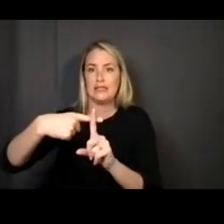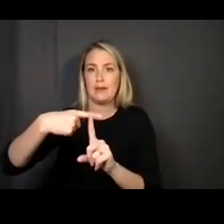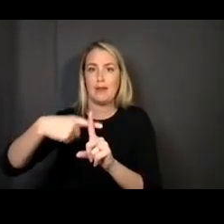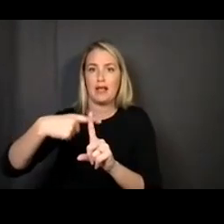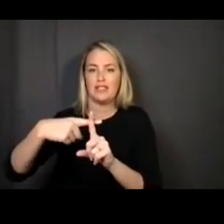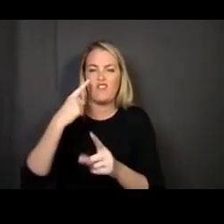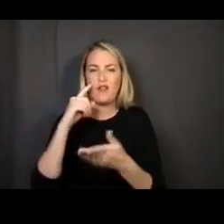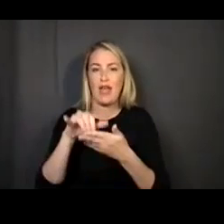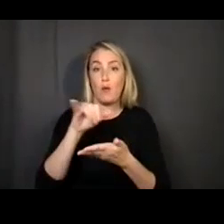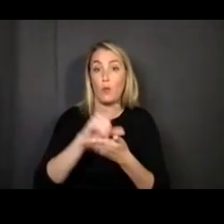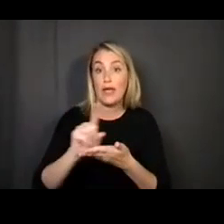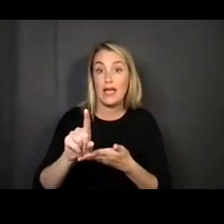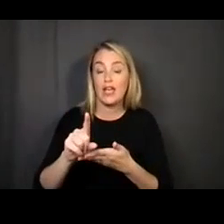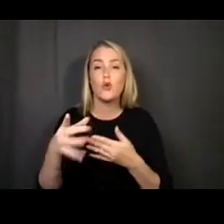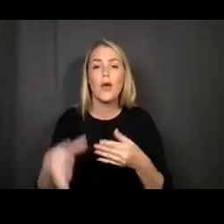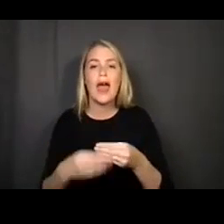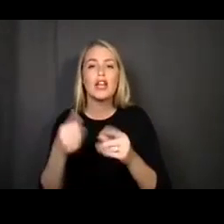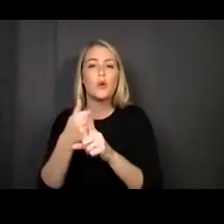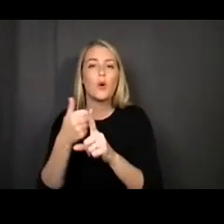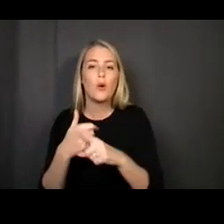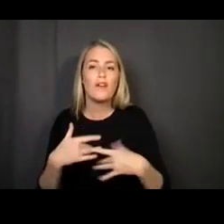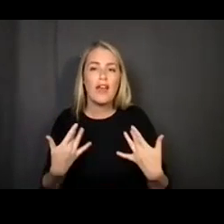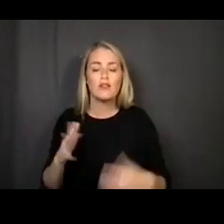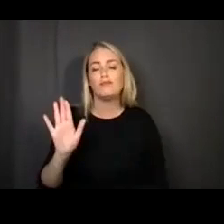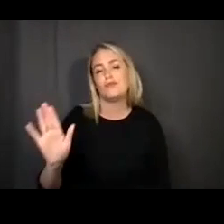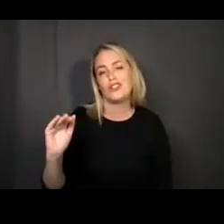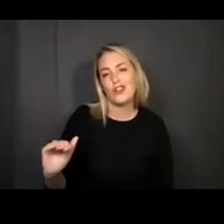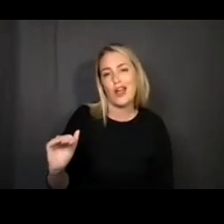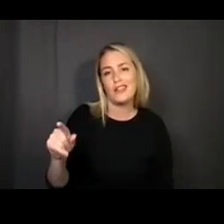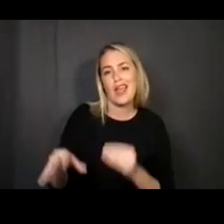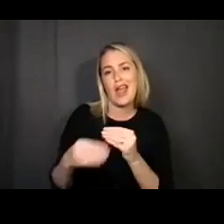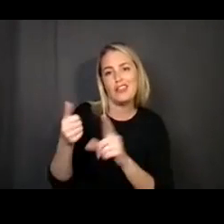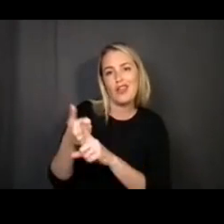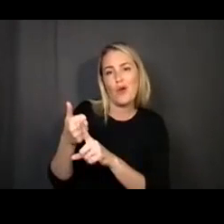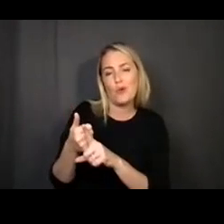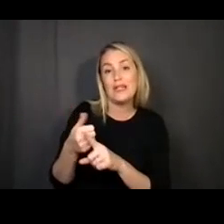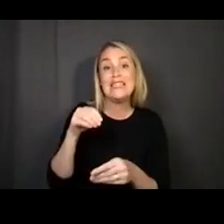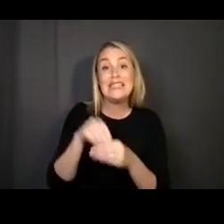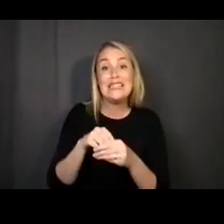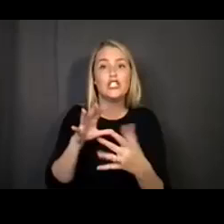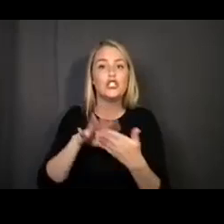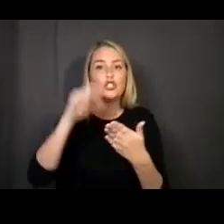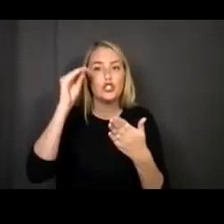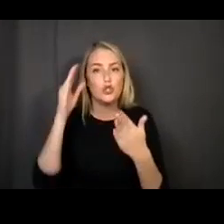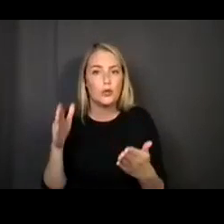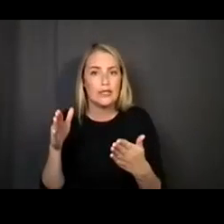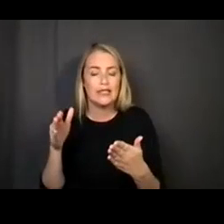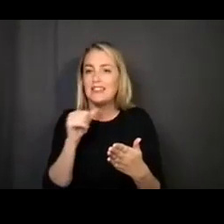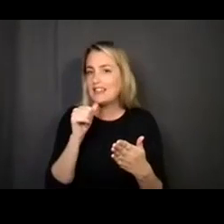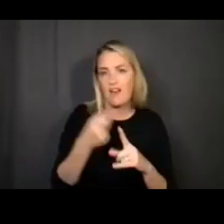and you can add your own events to your child can add their own events. And this is within the student login, so not from the